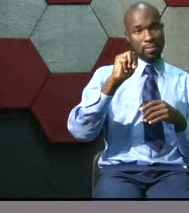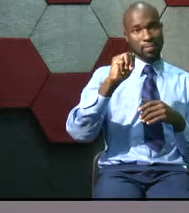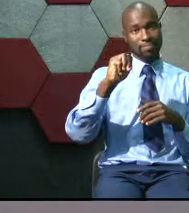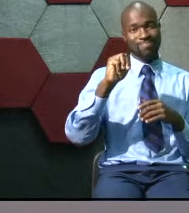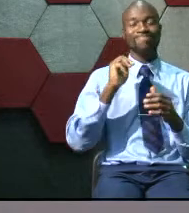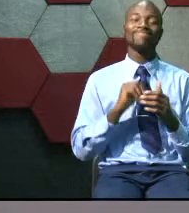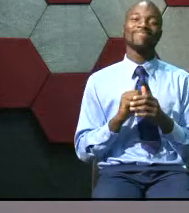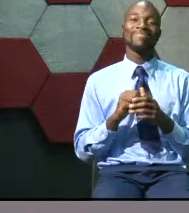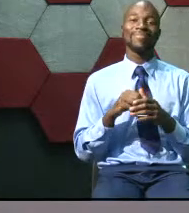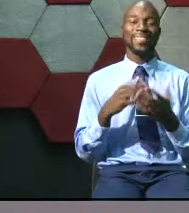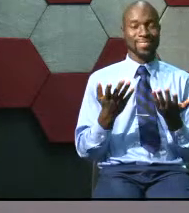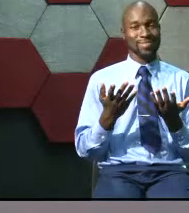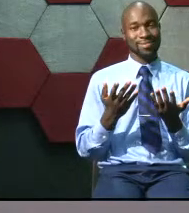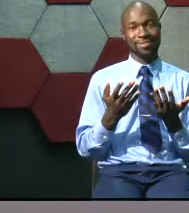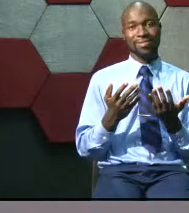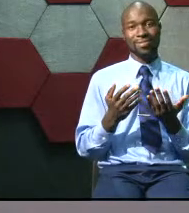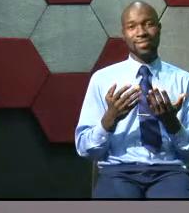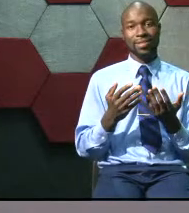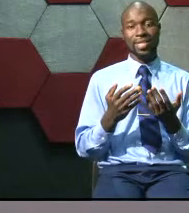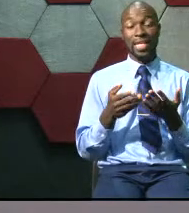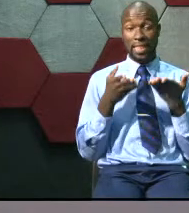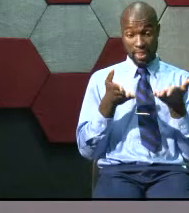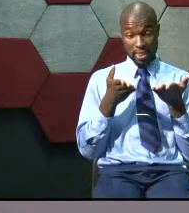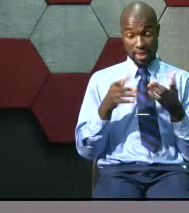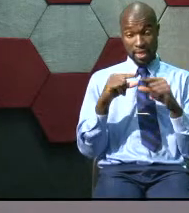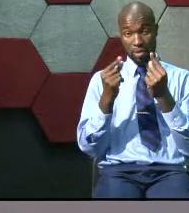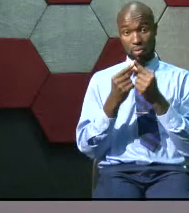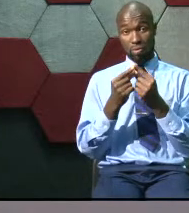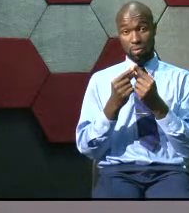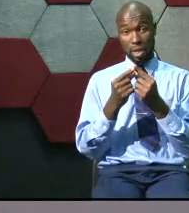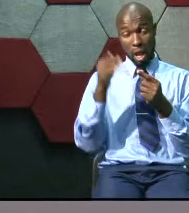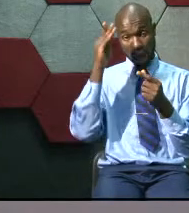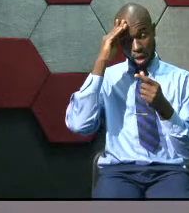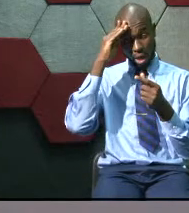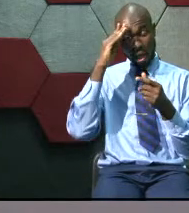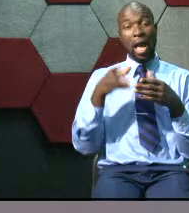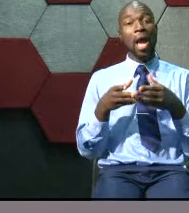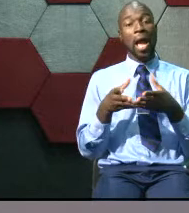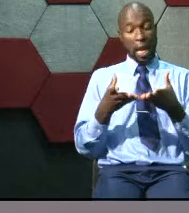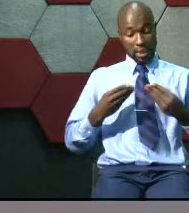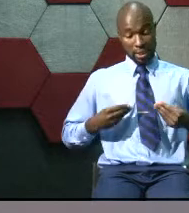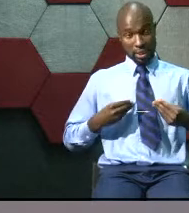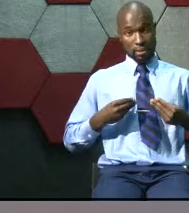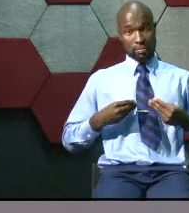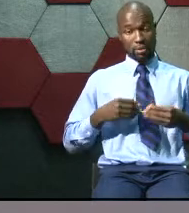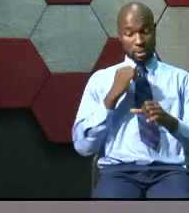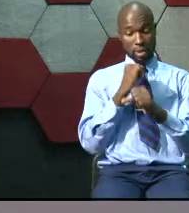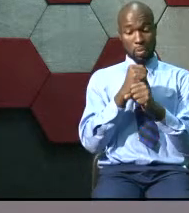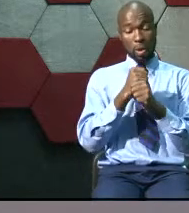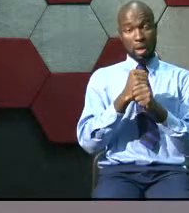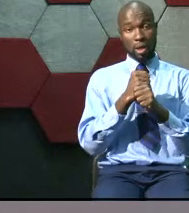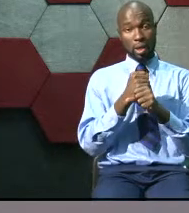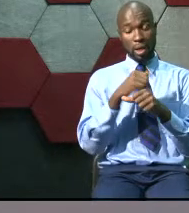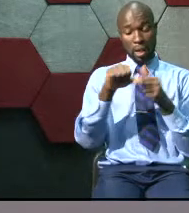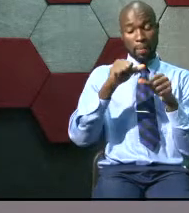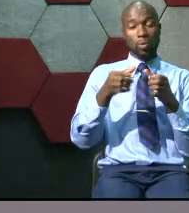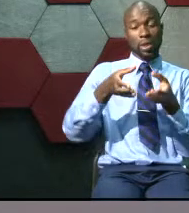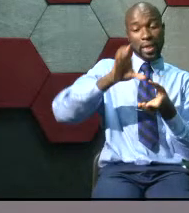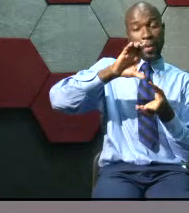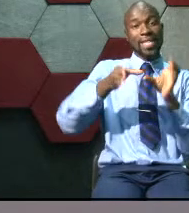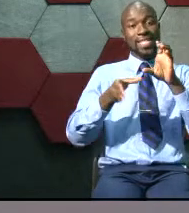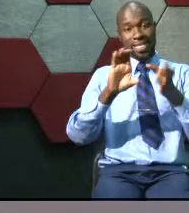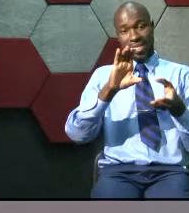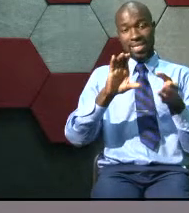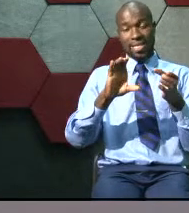mouthful. It's a mouthful. This category acknowledges or accepts projects that have anything to do with chemistry,